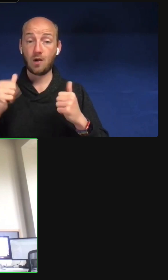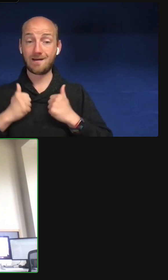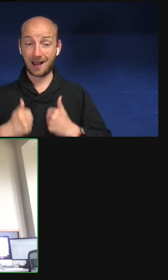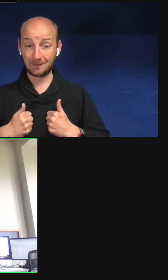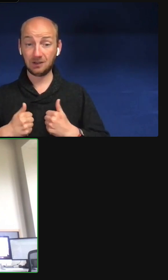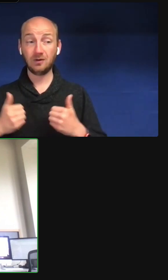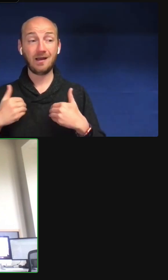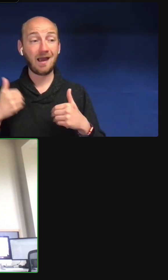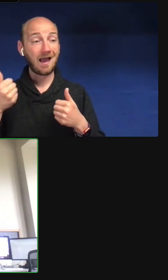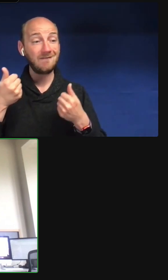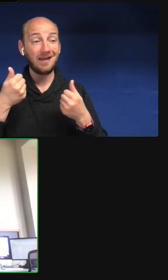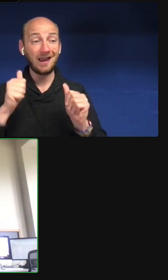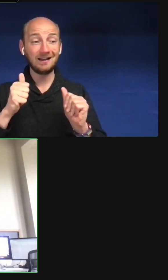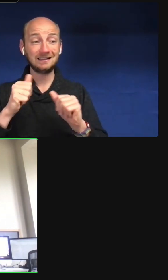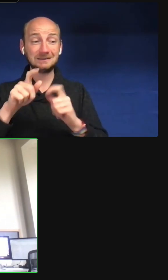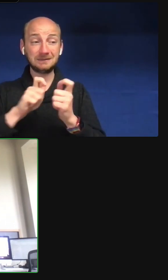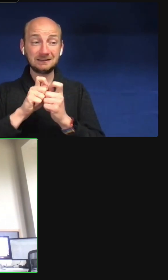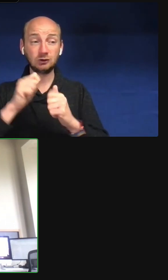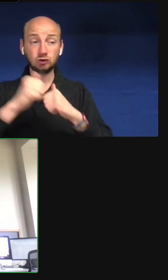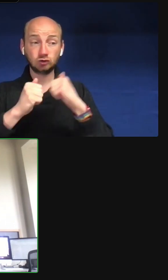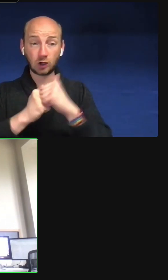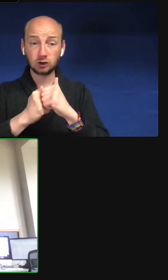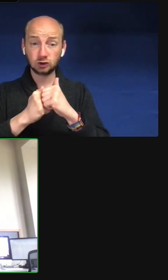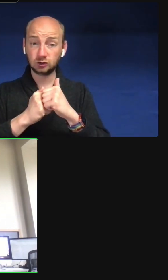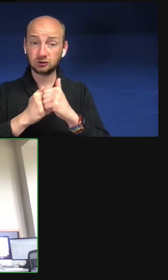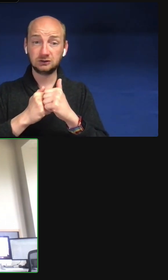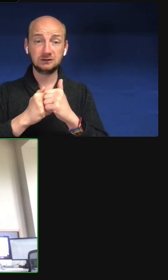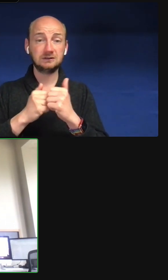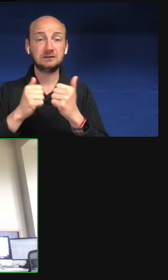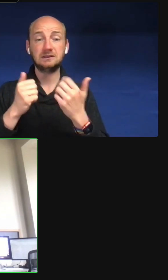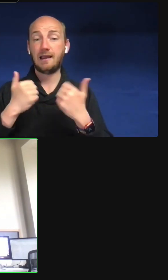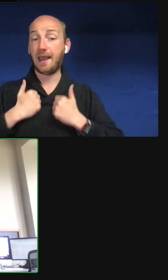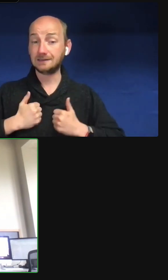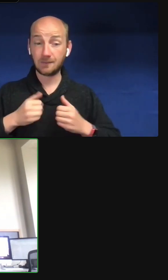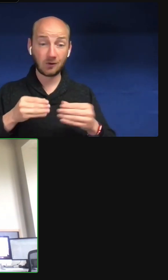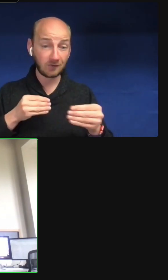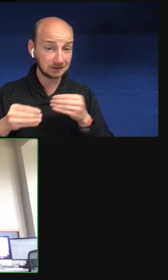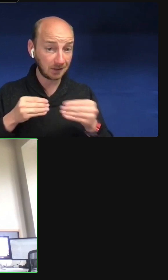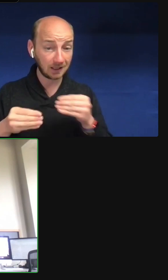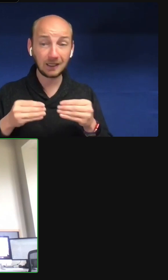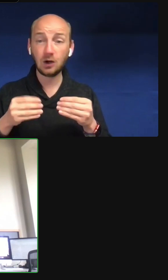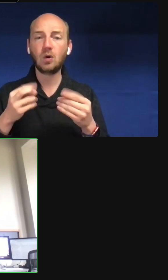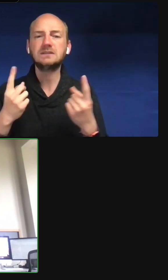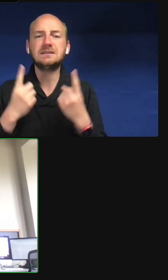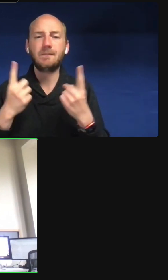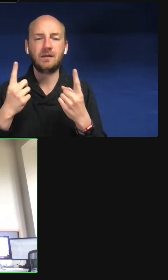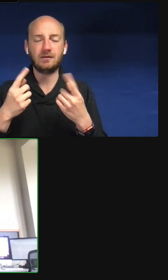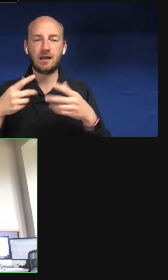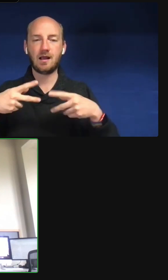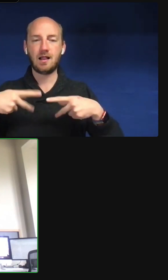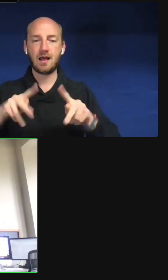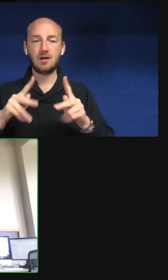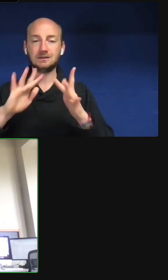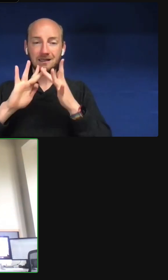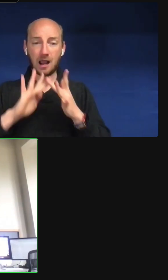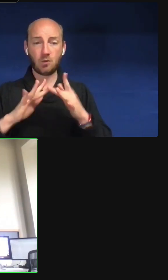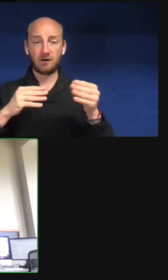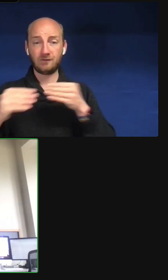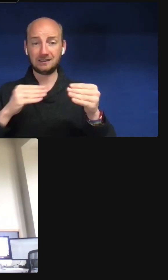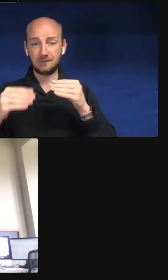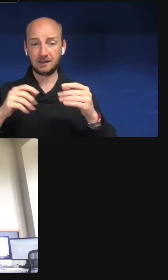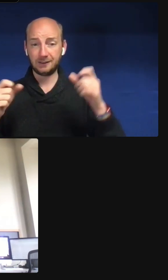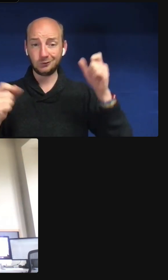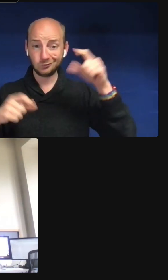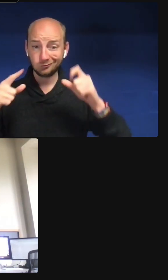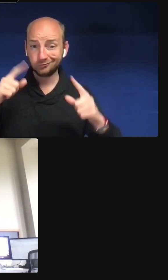laminar organization, anatomical connectivity, etc., that allows the synchrony across regions and networks for flexibility.